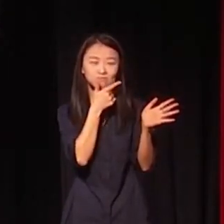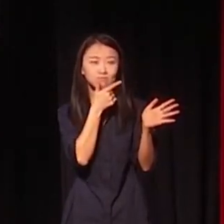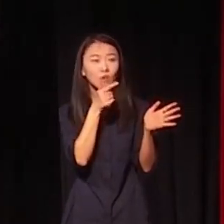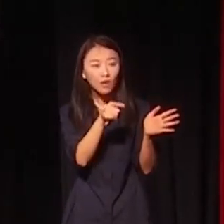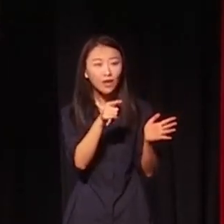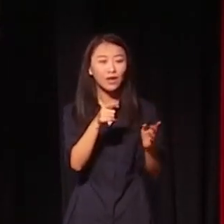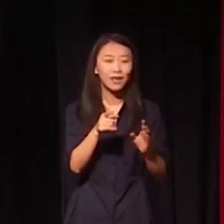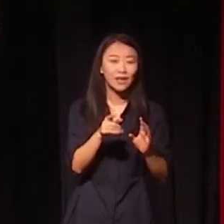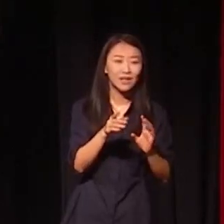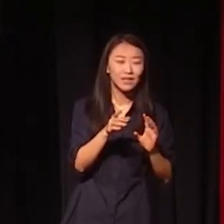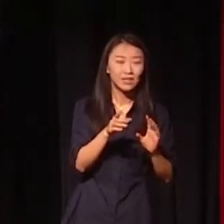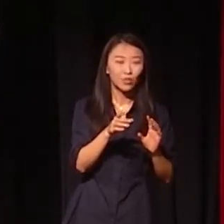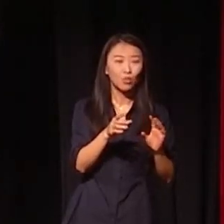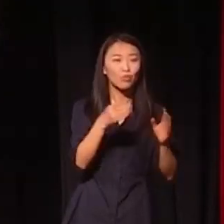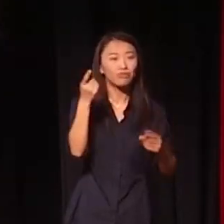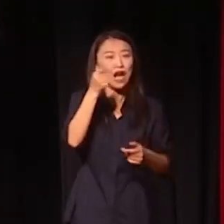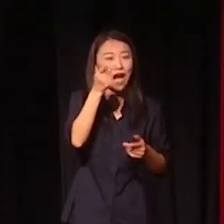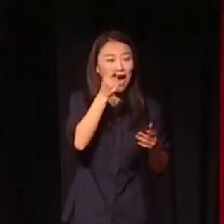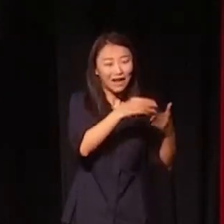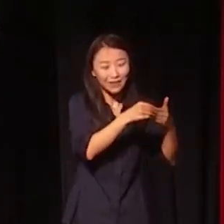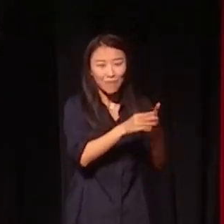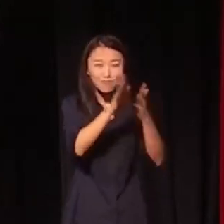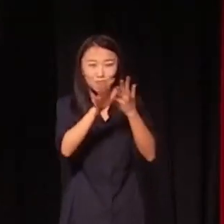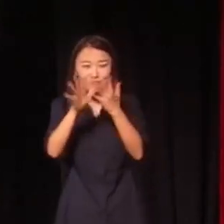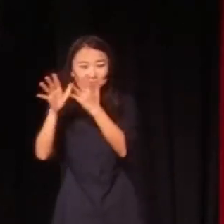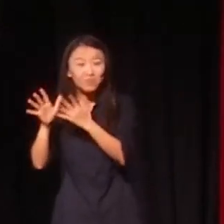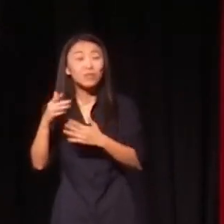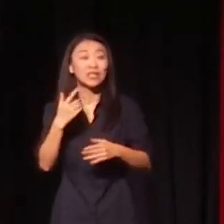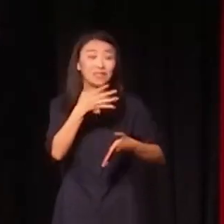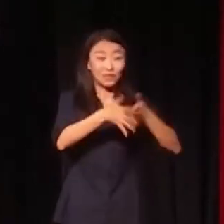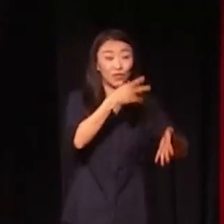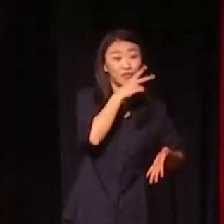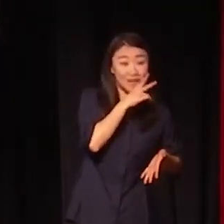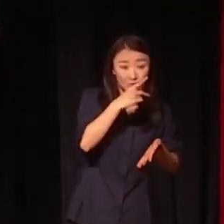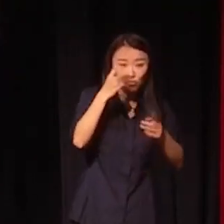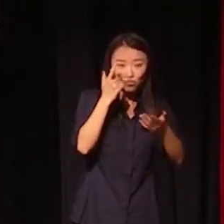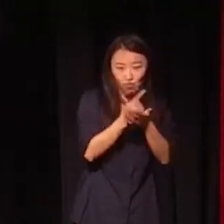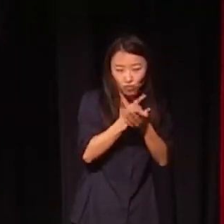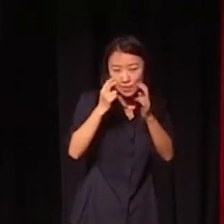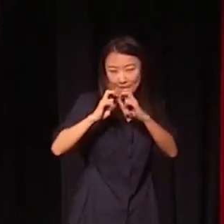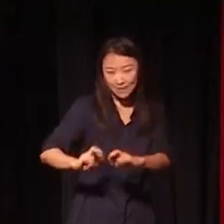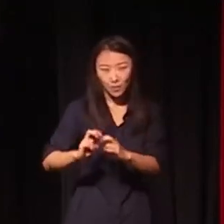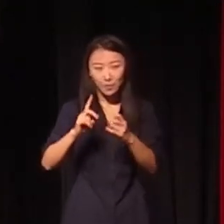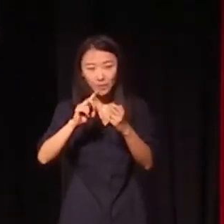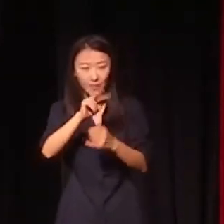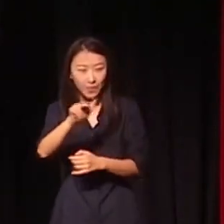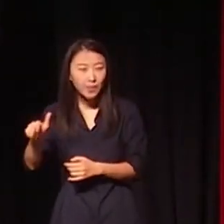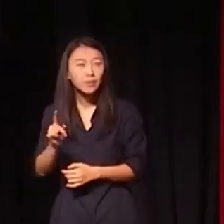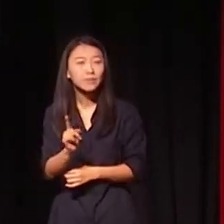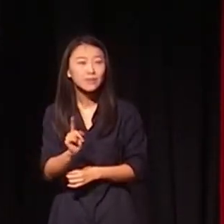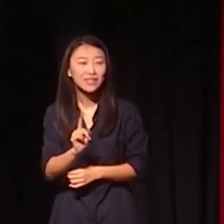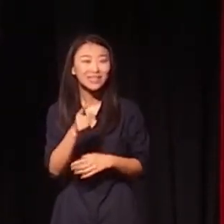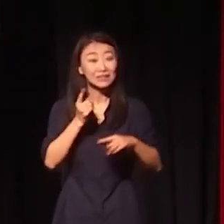virtual tour. Is it a virtual tour, a quick tour of some key sign language interpreting studies, research that's taken place, which I think has